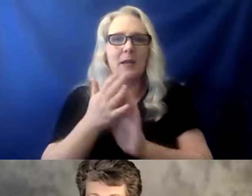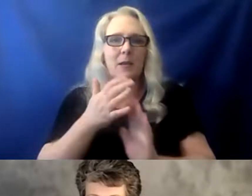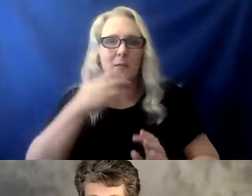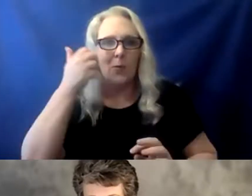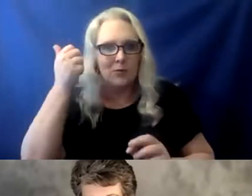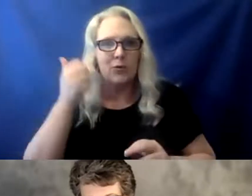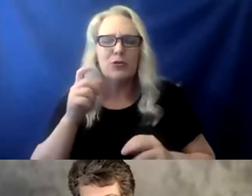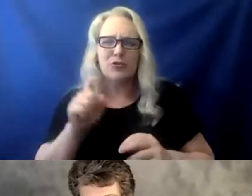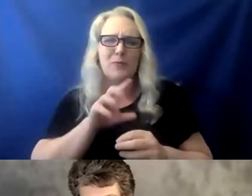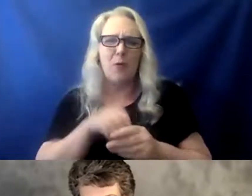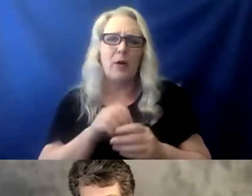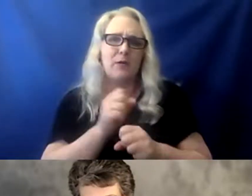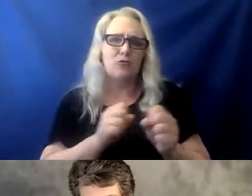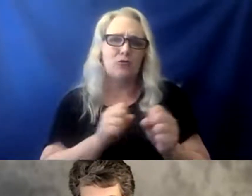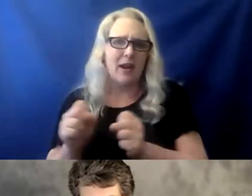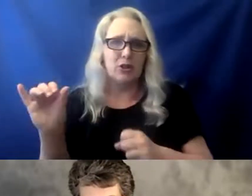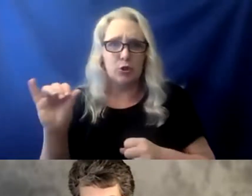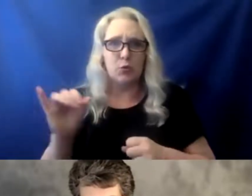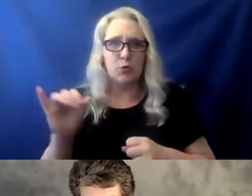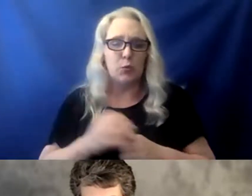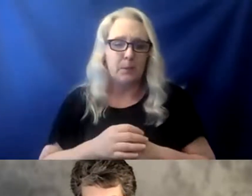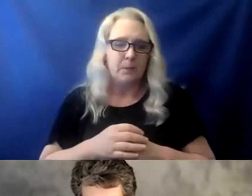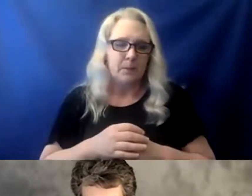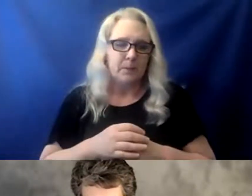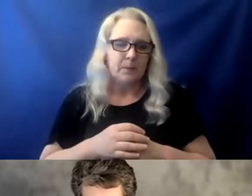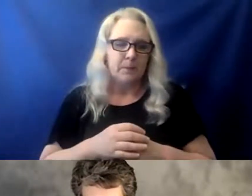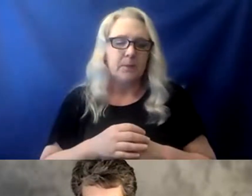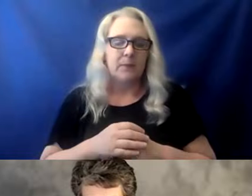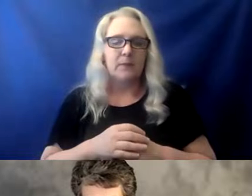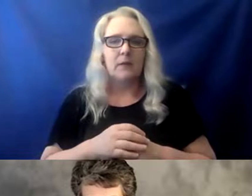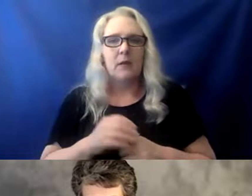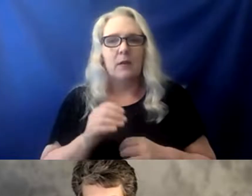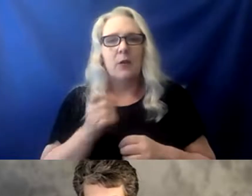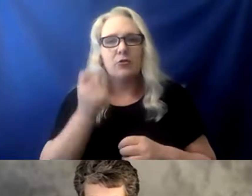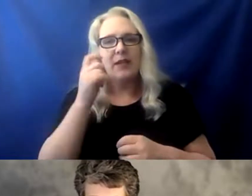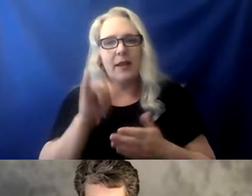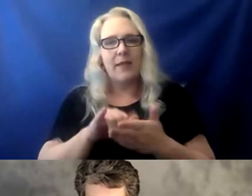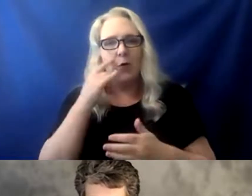too. And it just kind of understanding that dynamic, I think in California is going to be important.